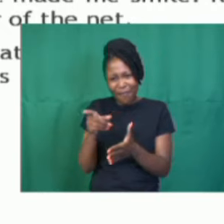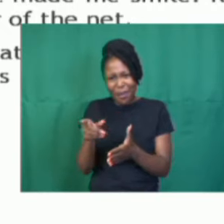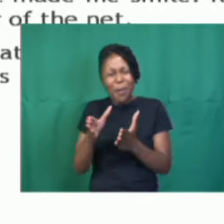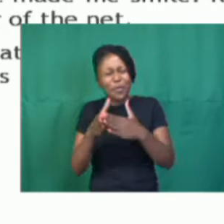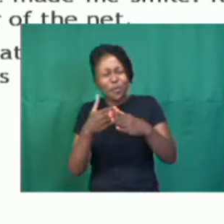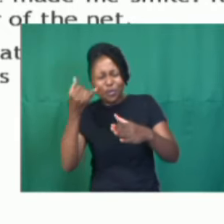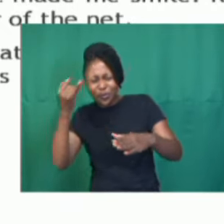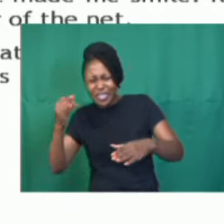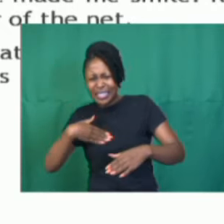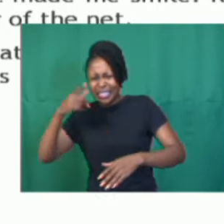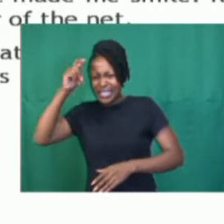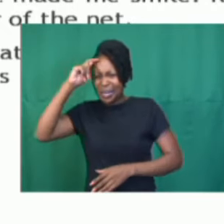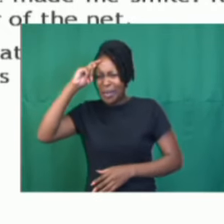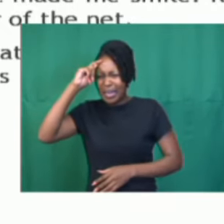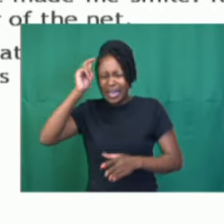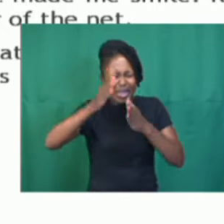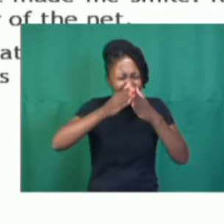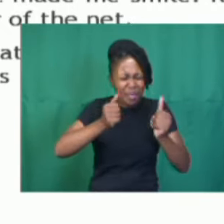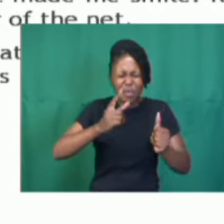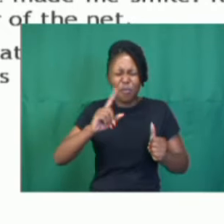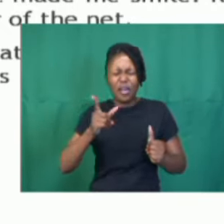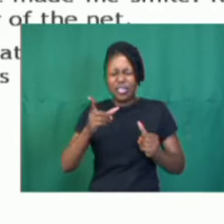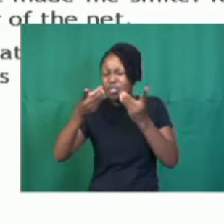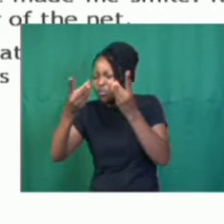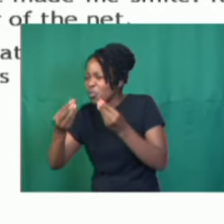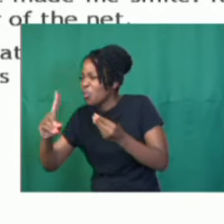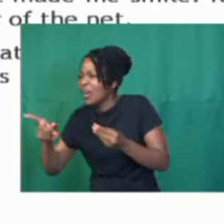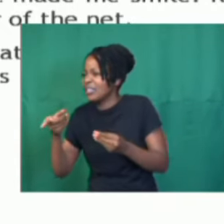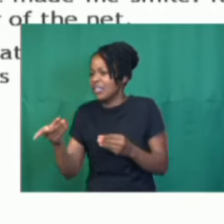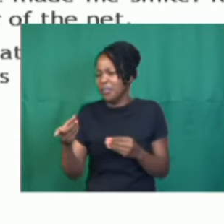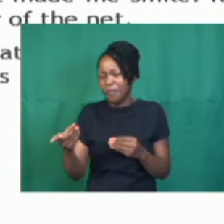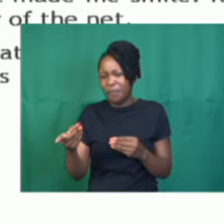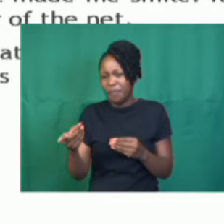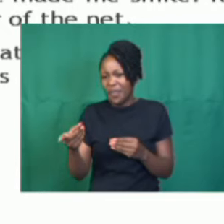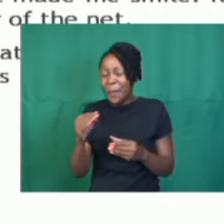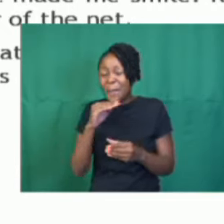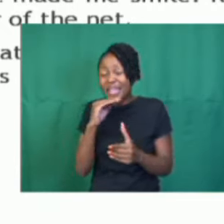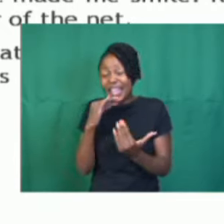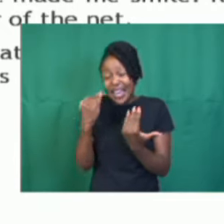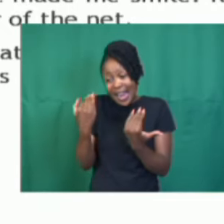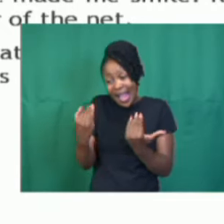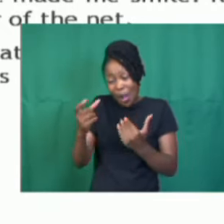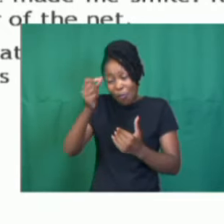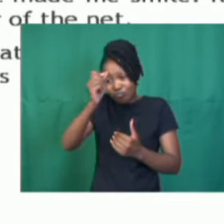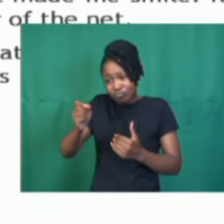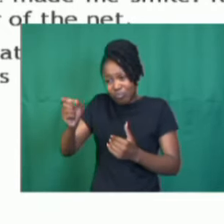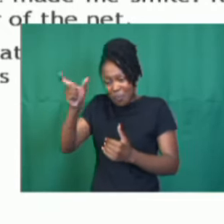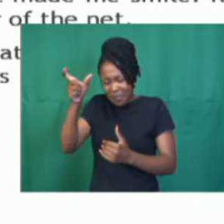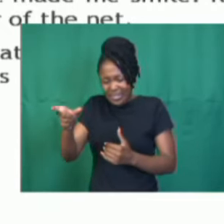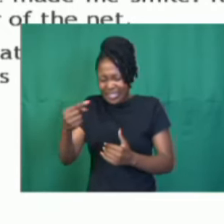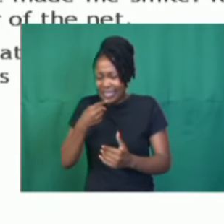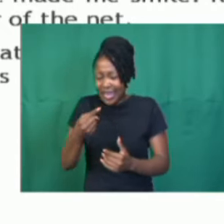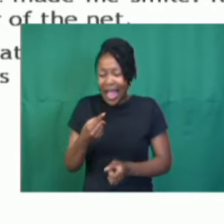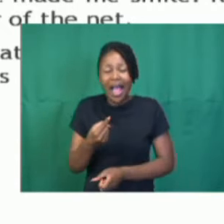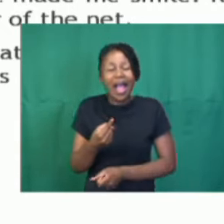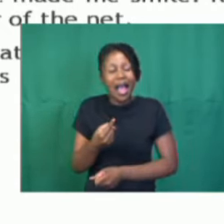forth. Now the writer is giving us these small doors here, okay? The black and white